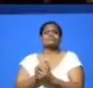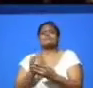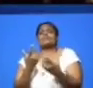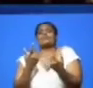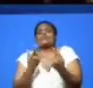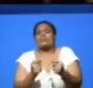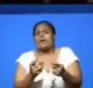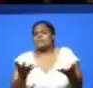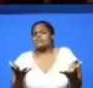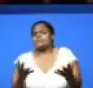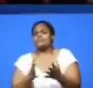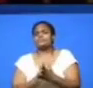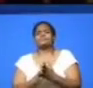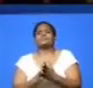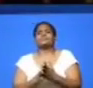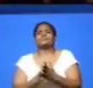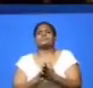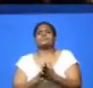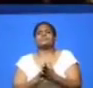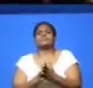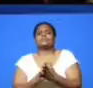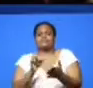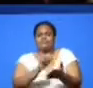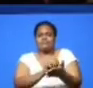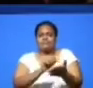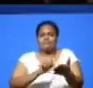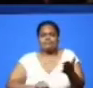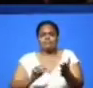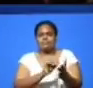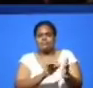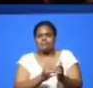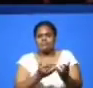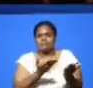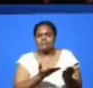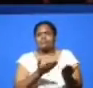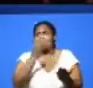trying to snuff out the word of God.